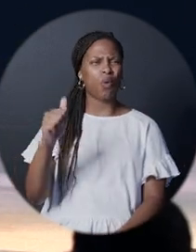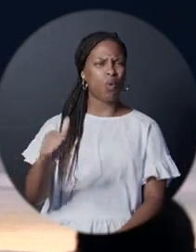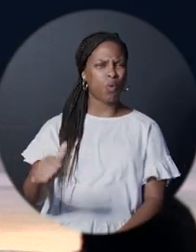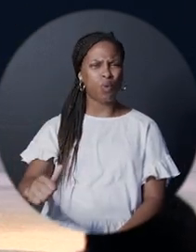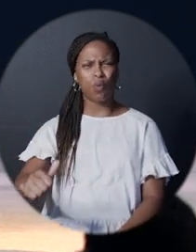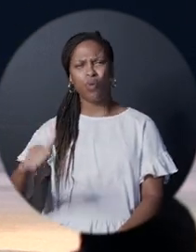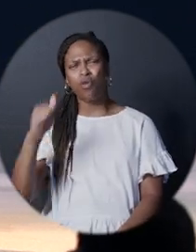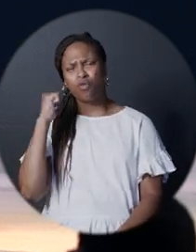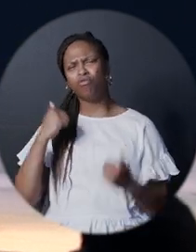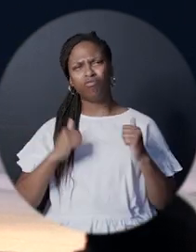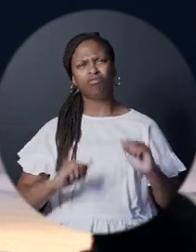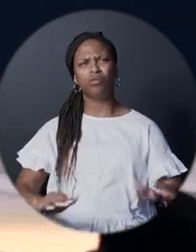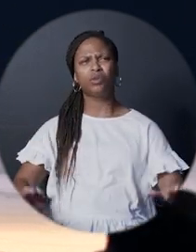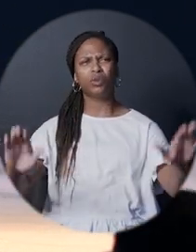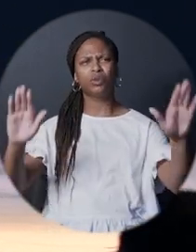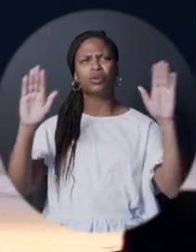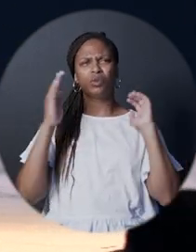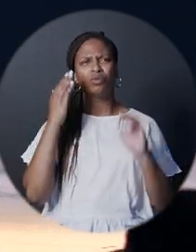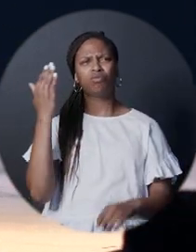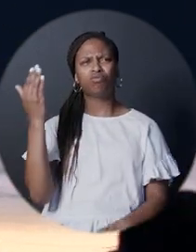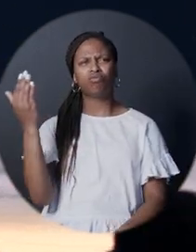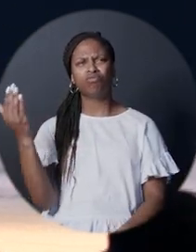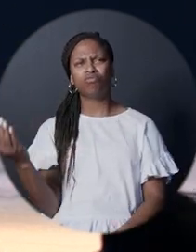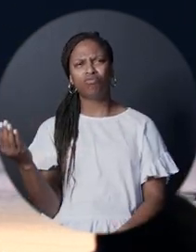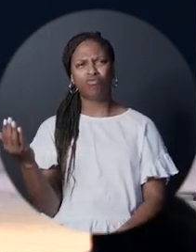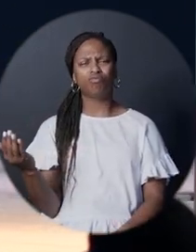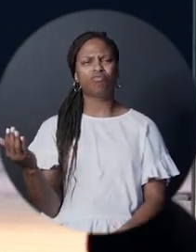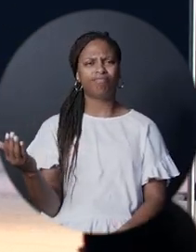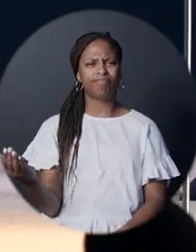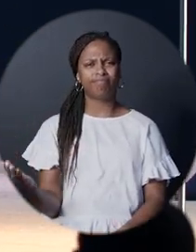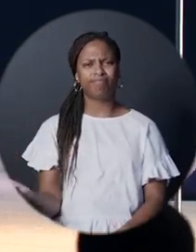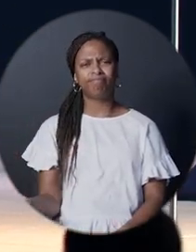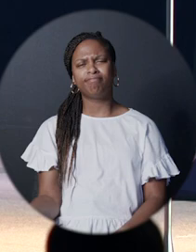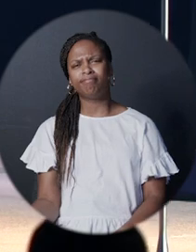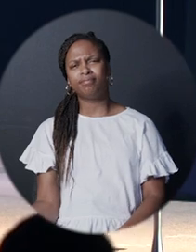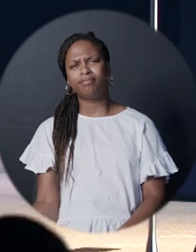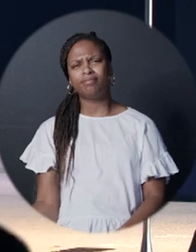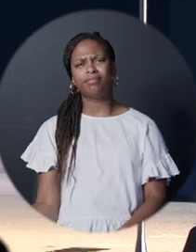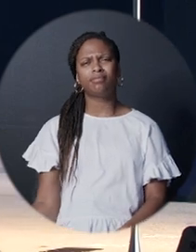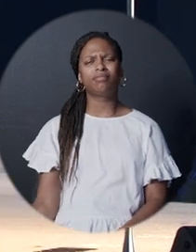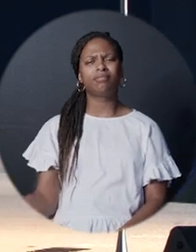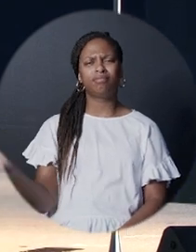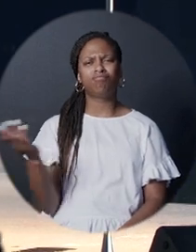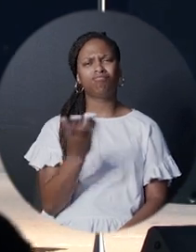He won't give up on you.